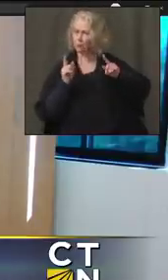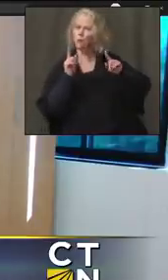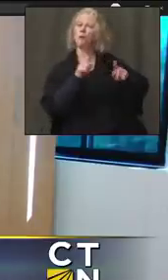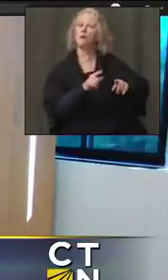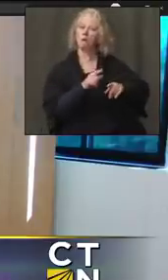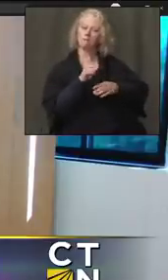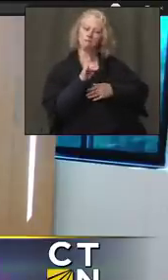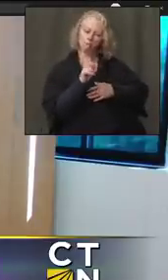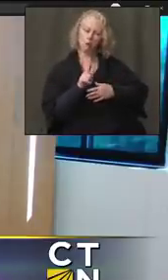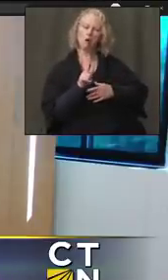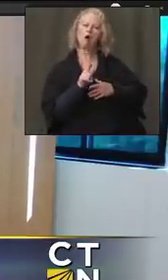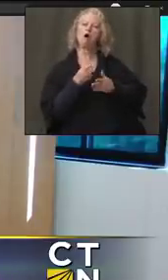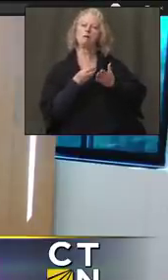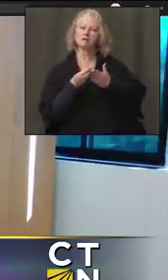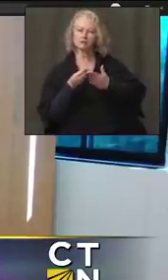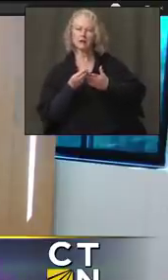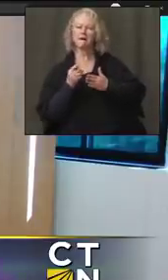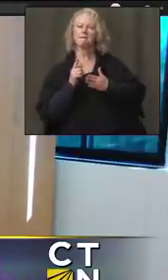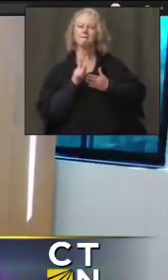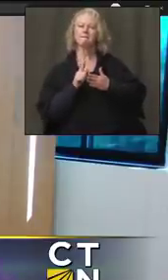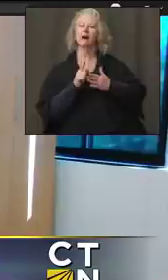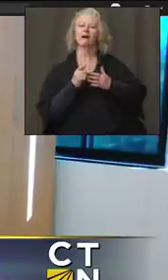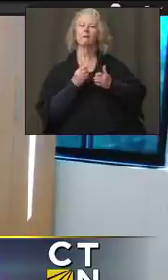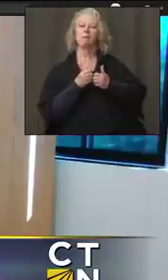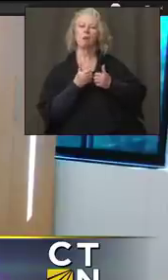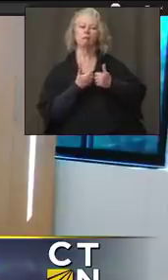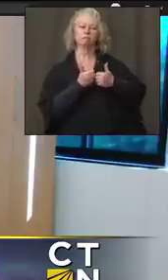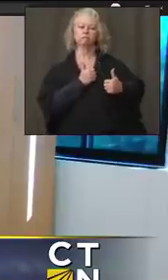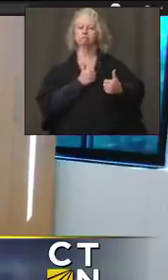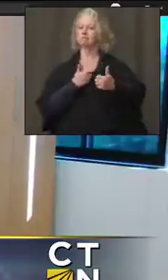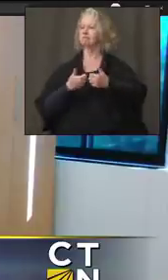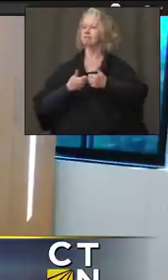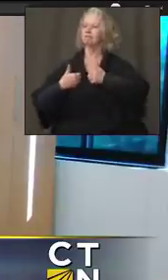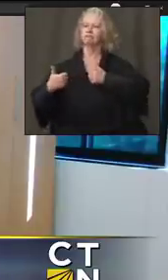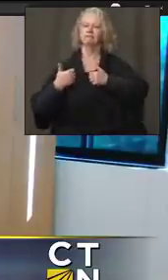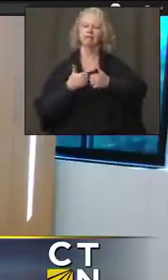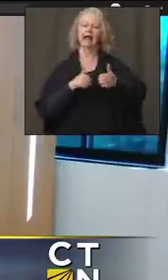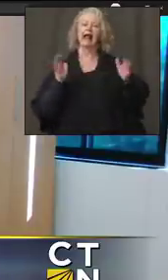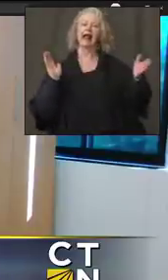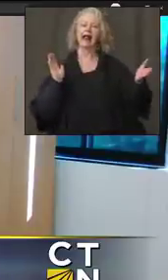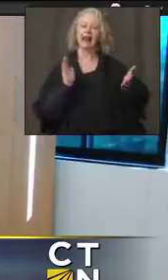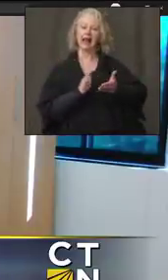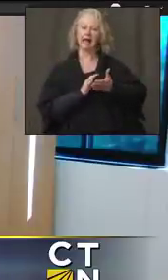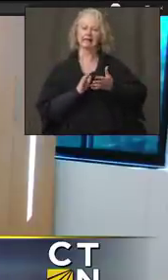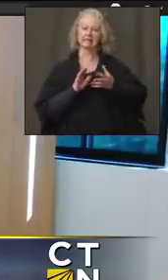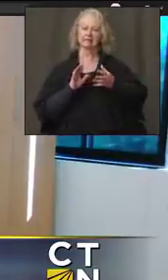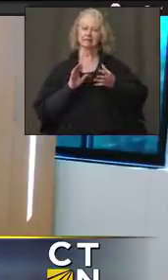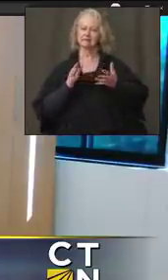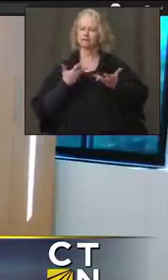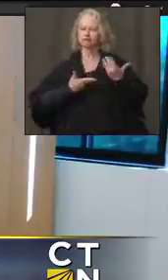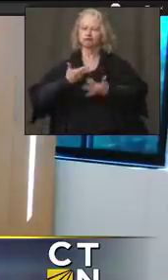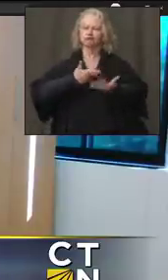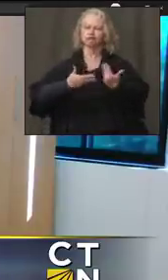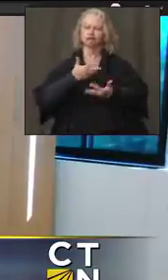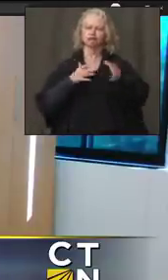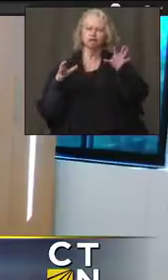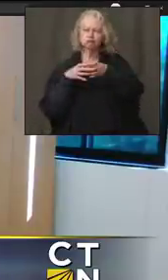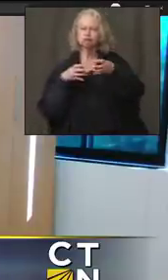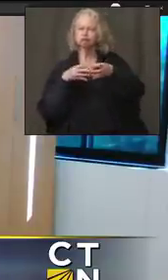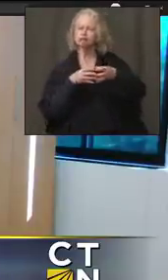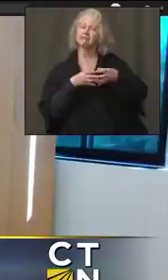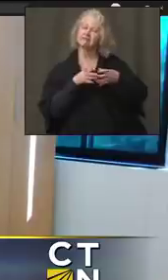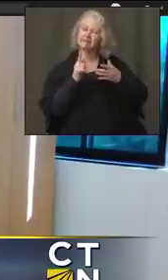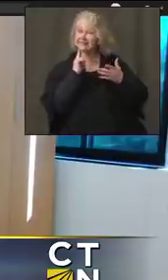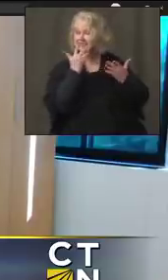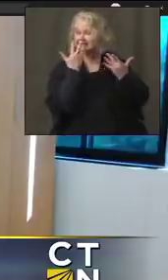see a little bit more of a social distancing and less of a community activity in these malls, which is sad